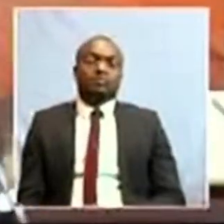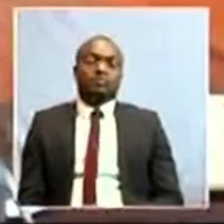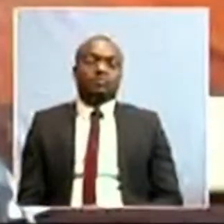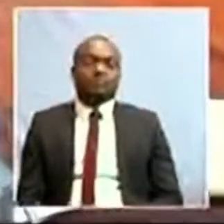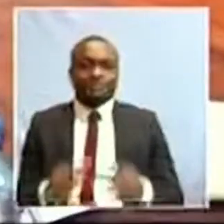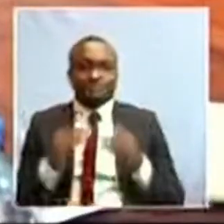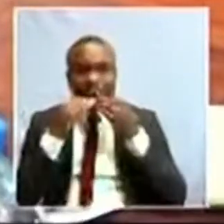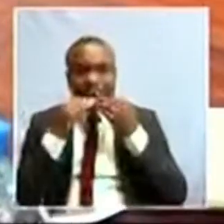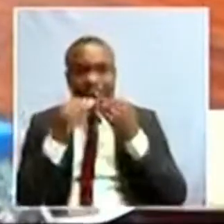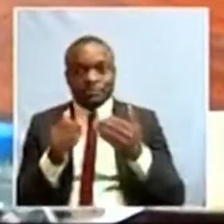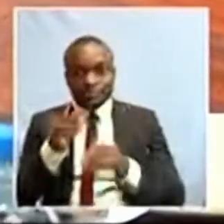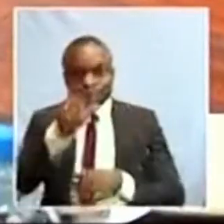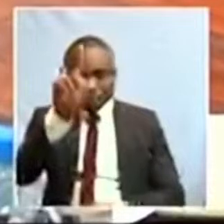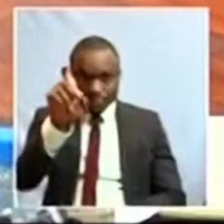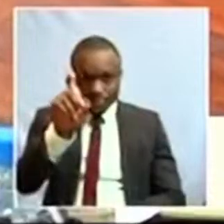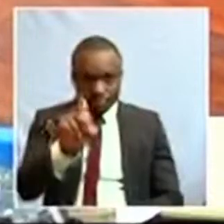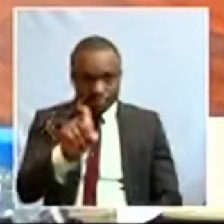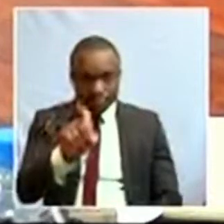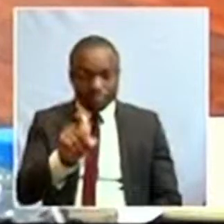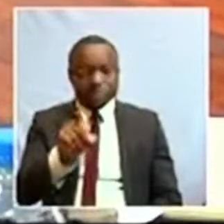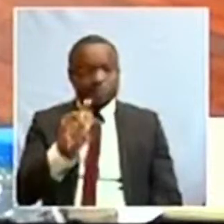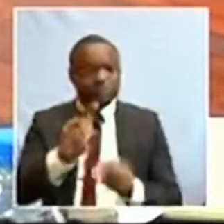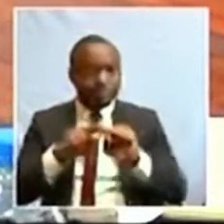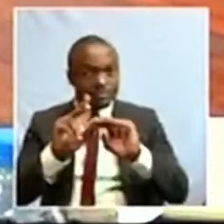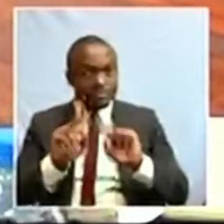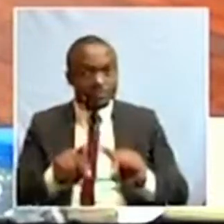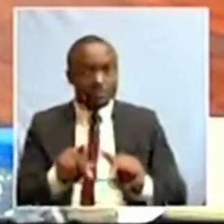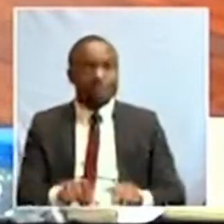Thanks for that question. Chair,